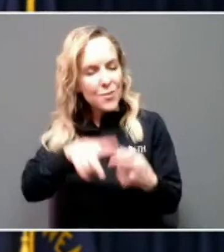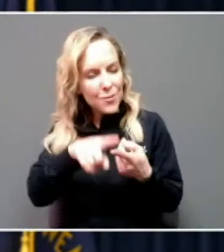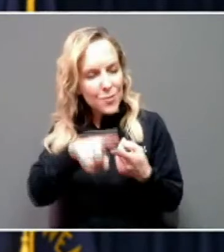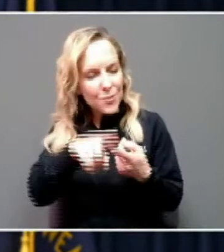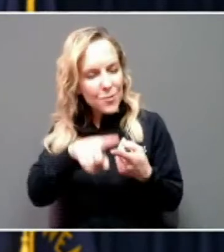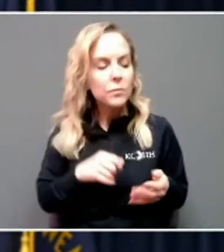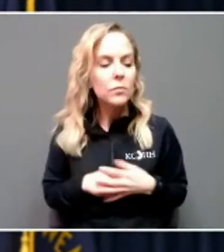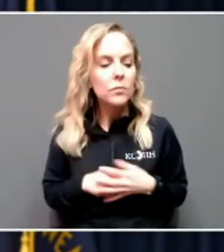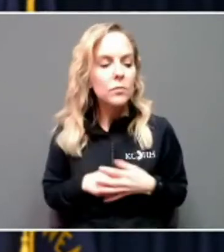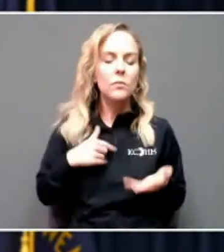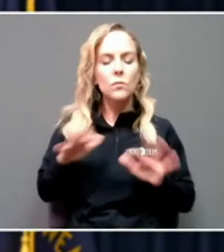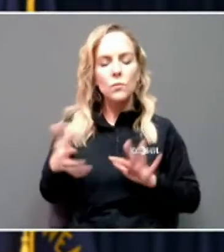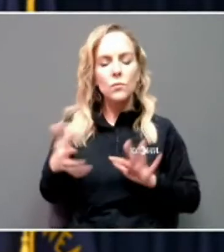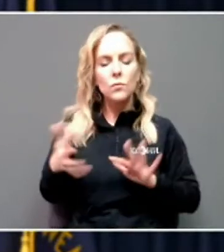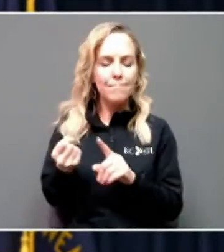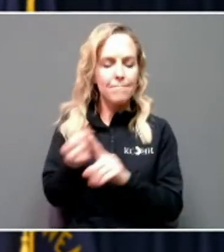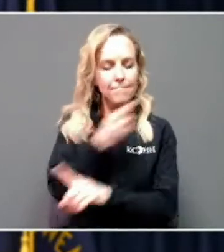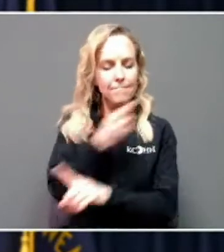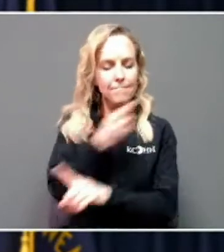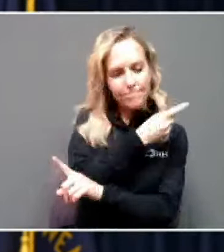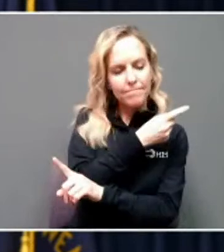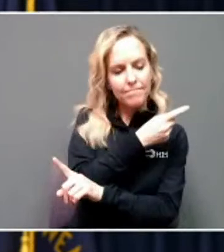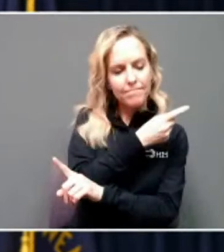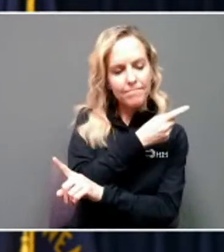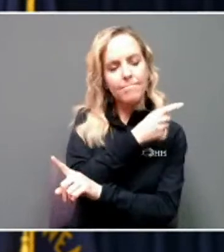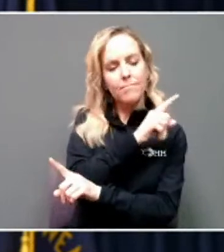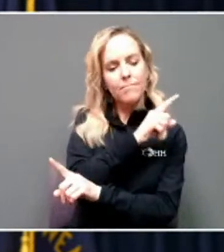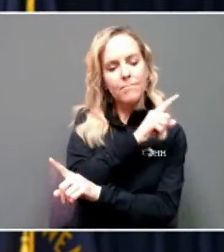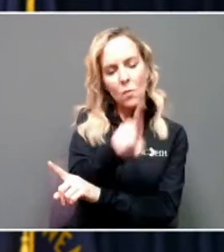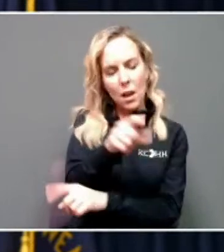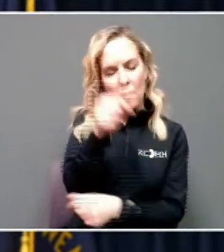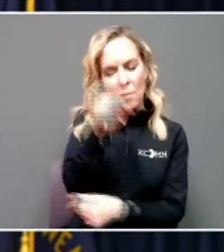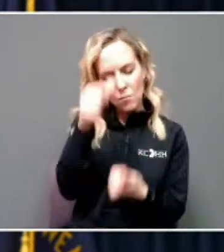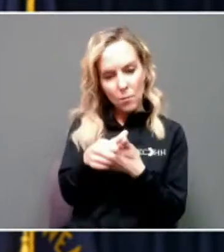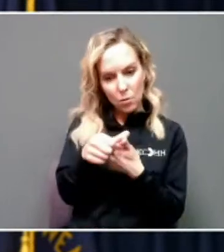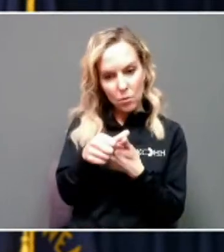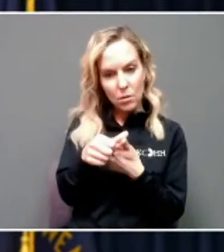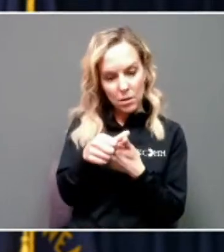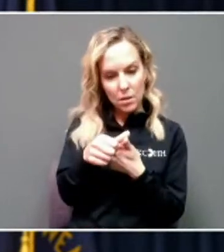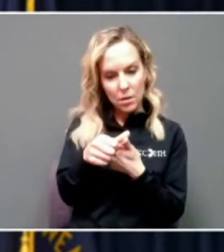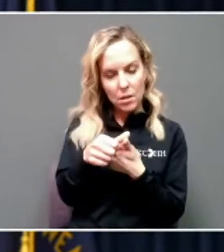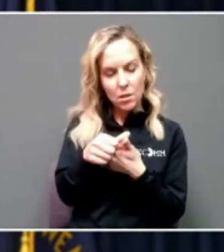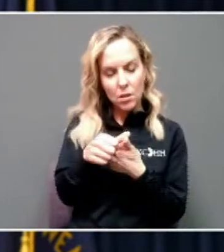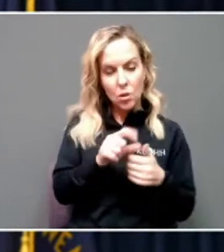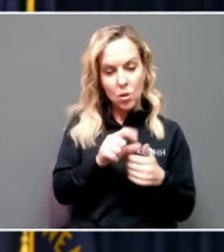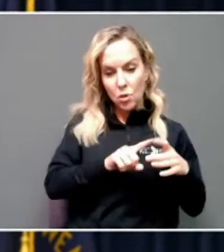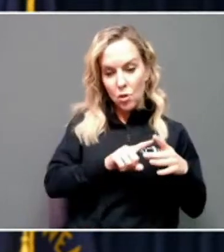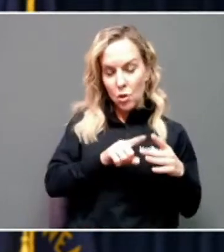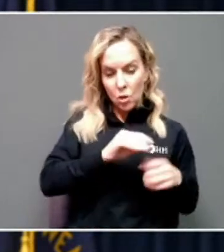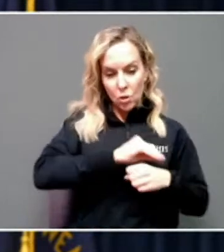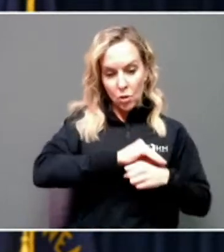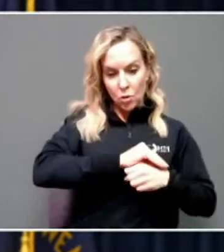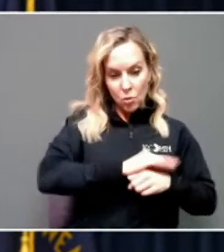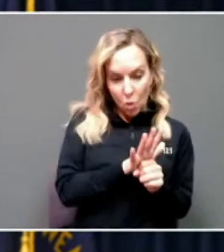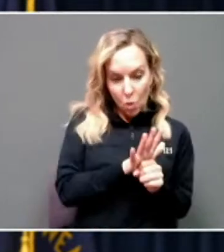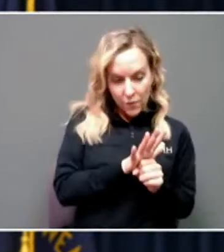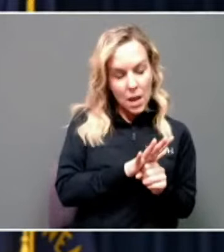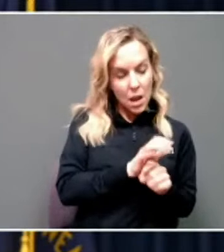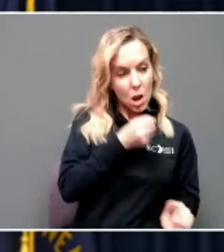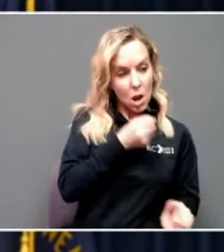kind of want to go off topic here. I remember during, the height of the pandemic and the UI fraud